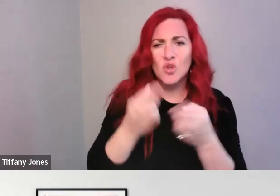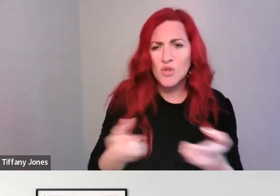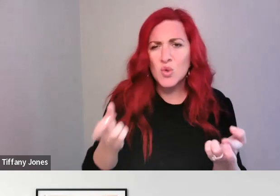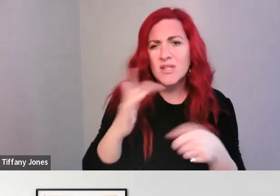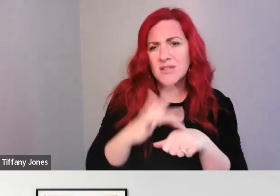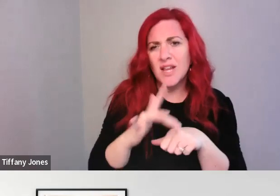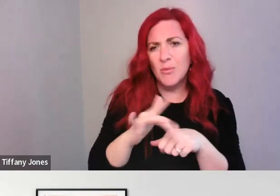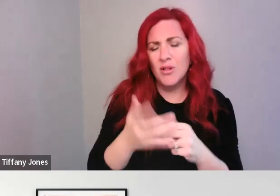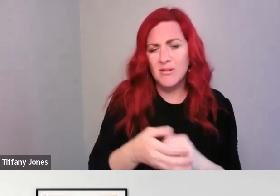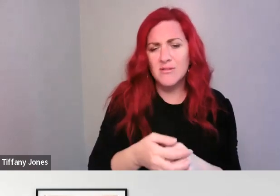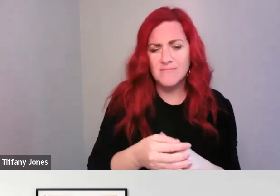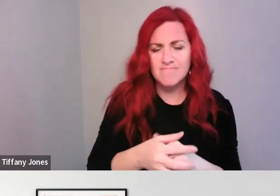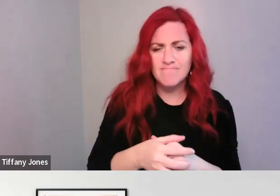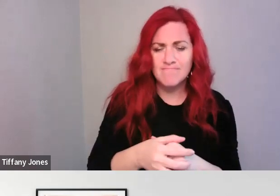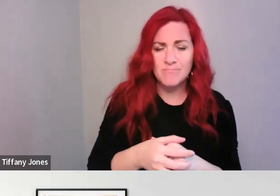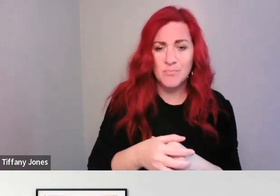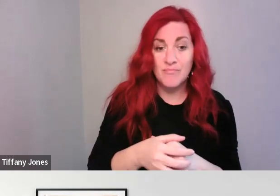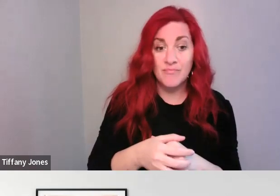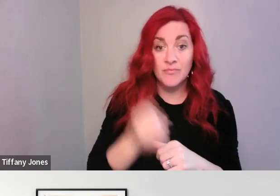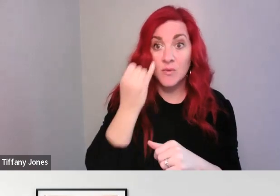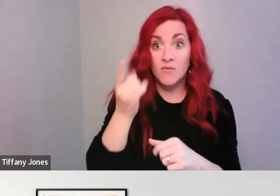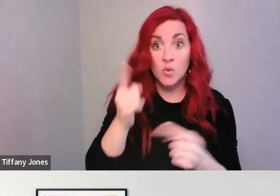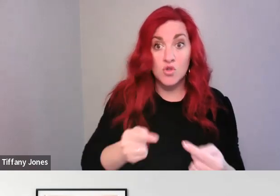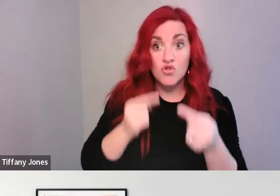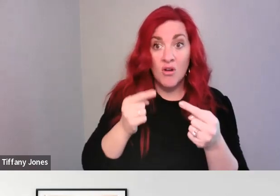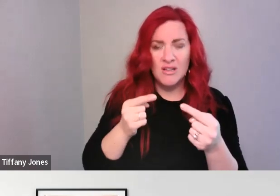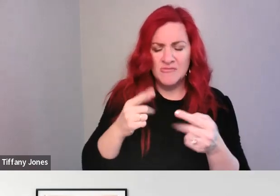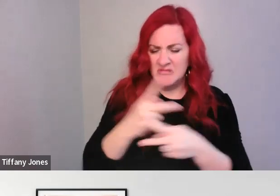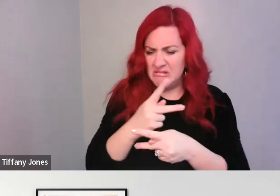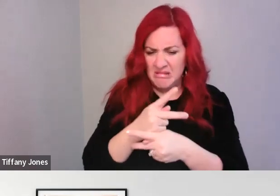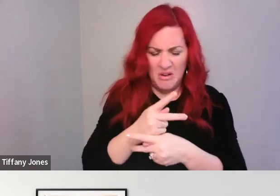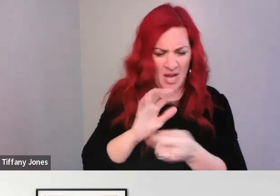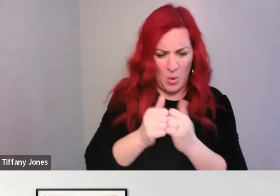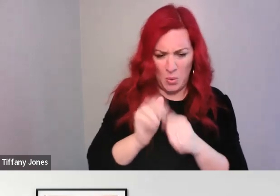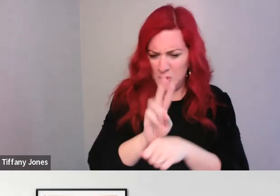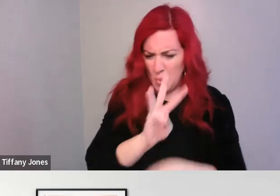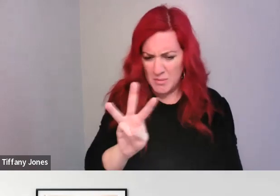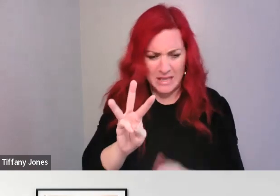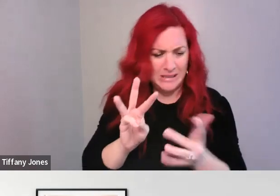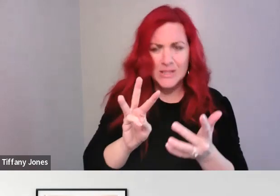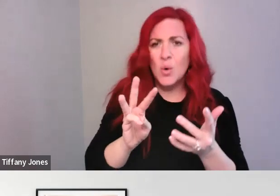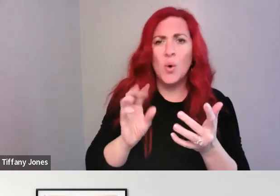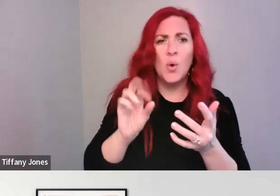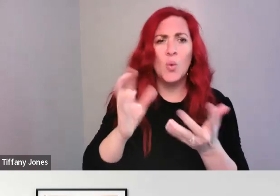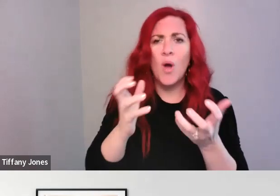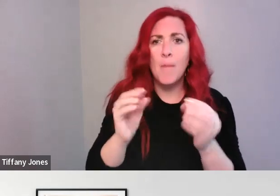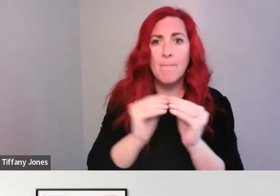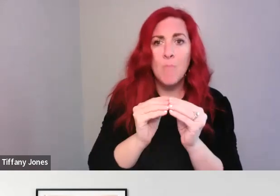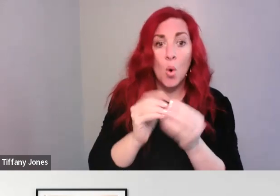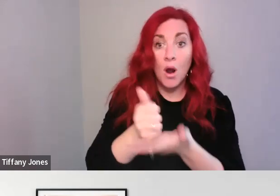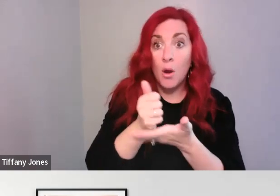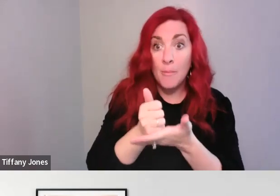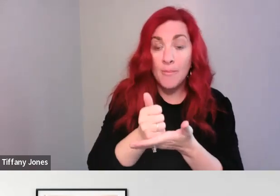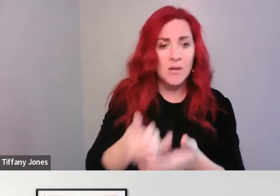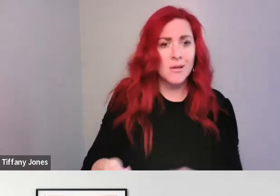available. But if you're having trouble navigating the website, or you just are looking for a little more tailored help, you can